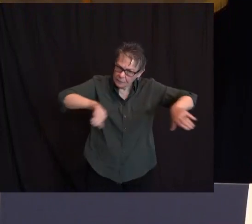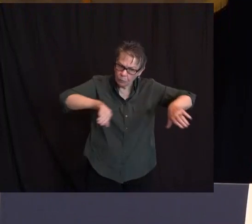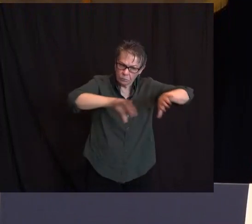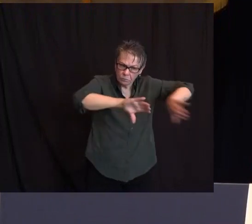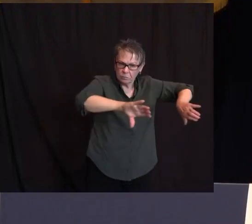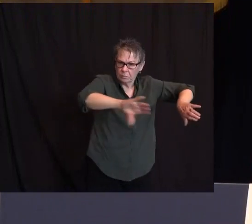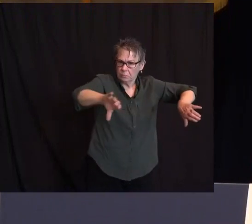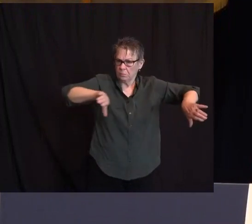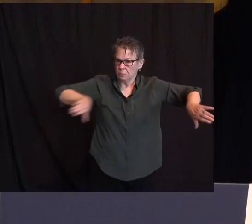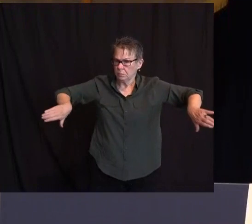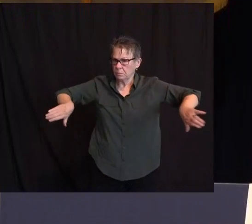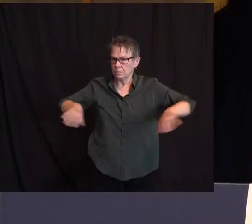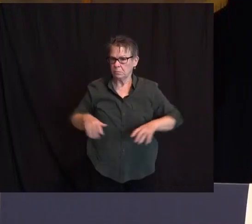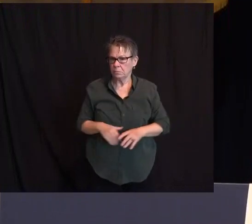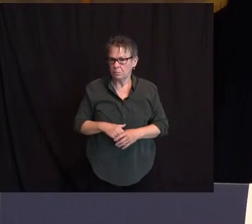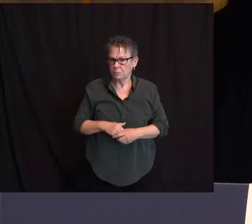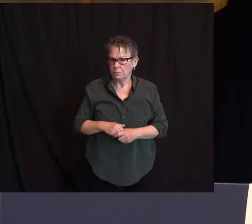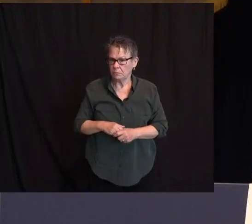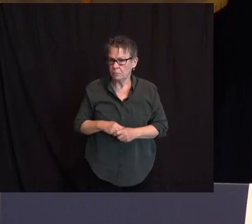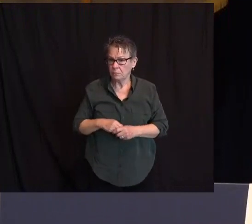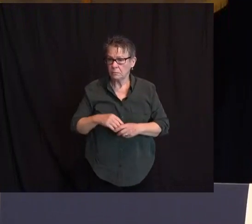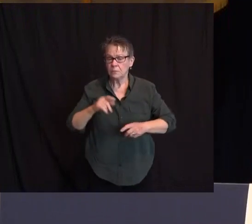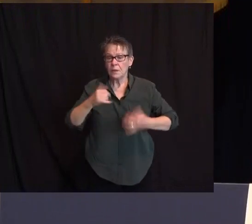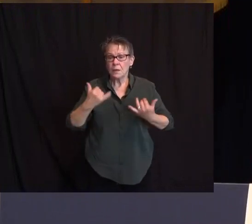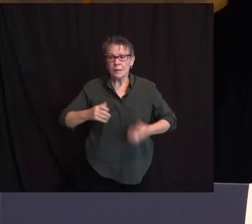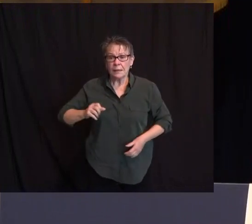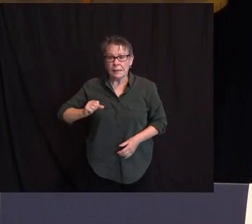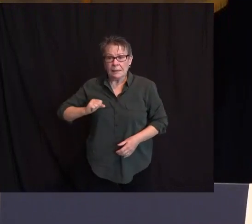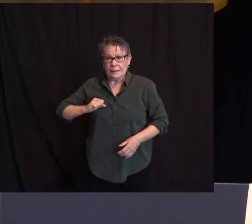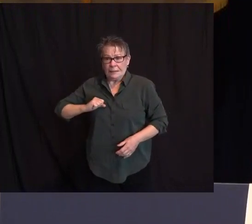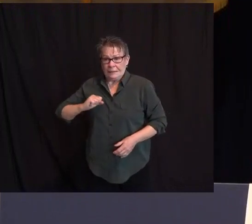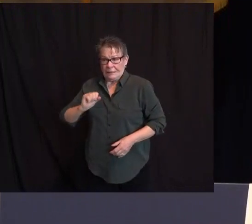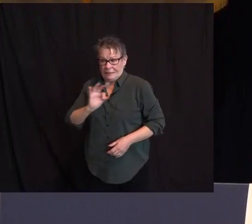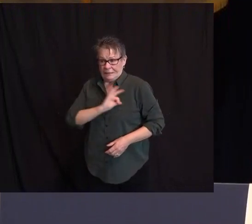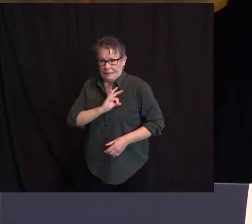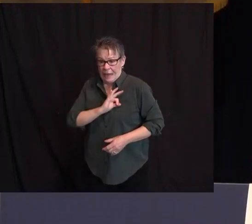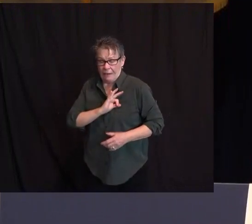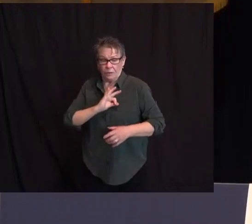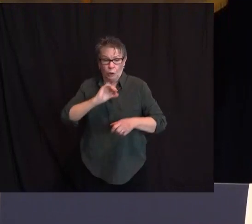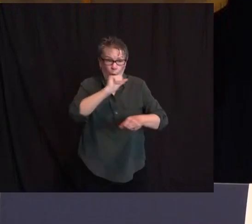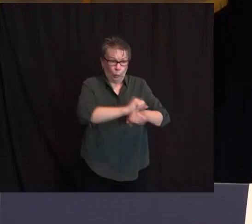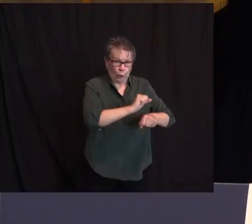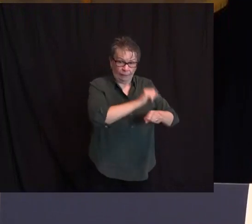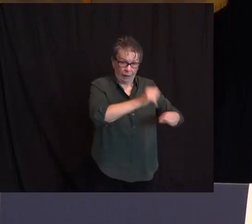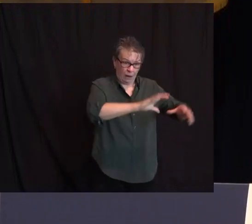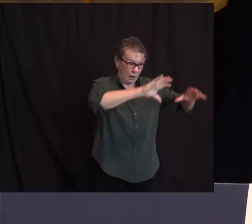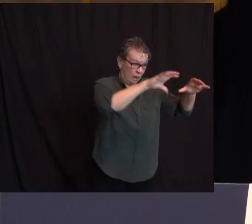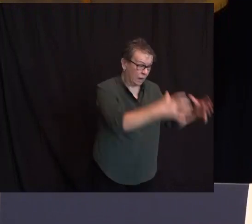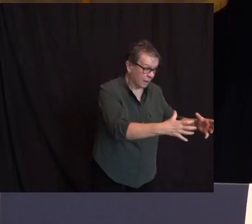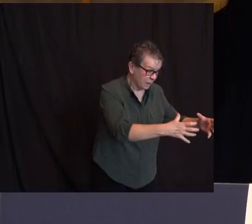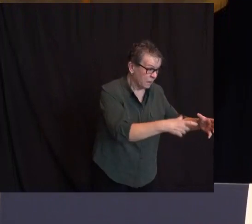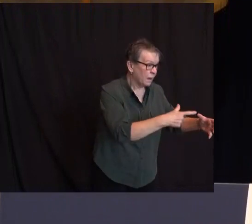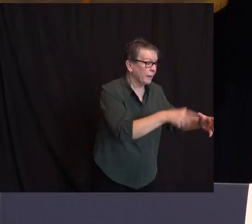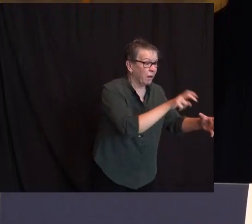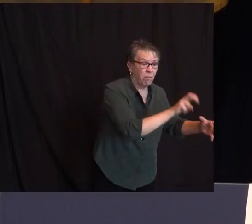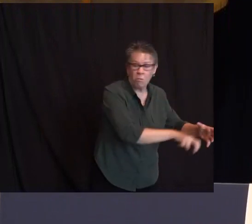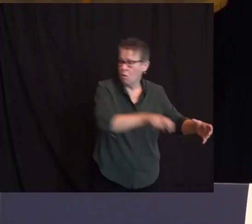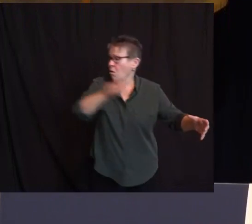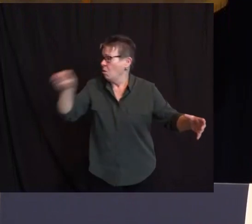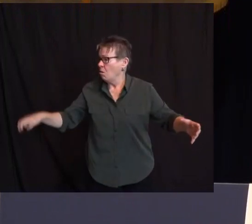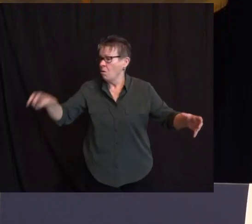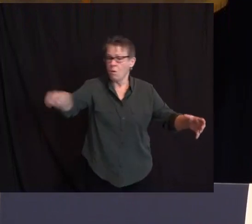illness. We're evaluating the compliance with the guidance for monitoring residents per shift for fever, respiratory, and